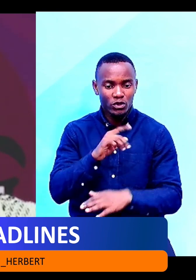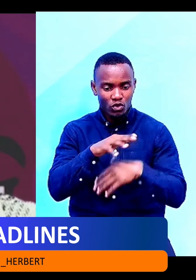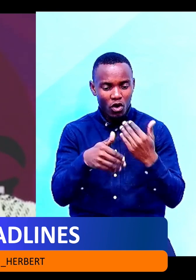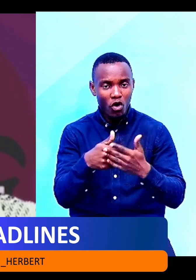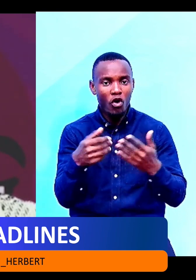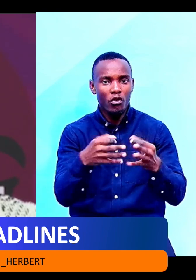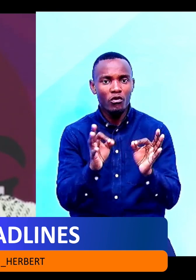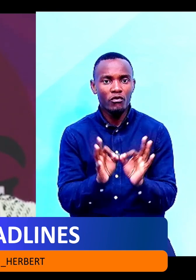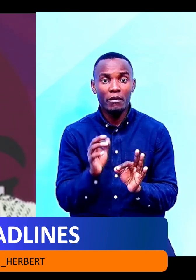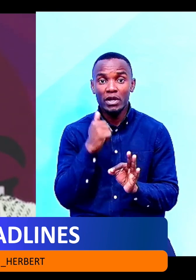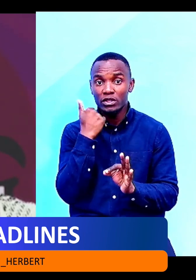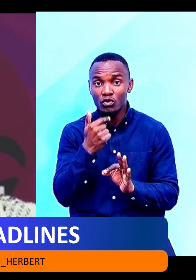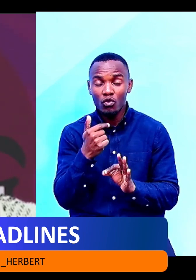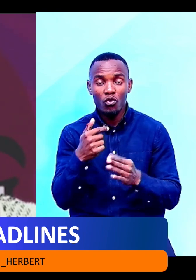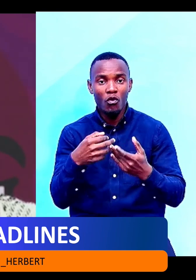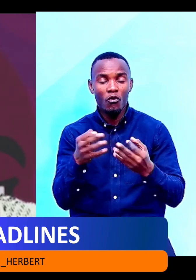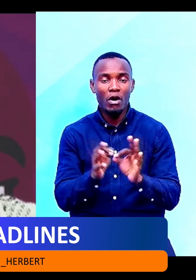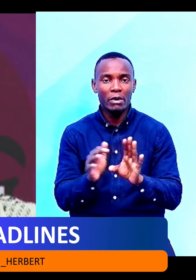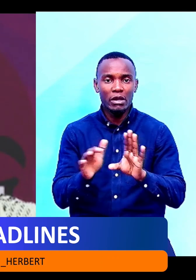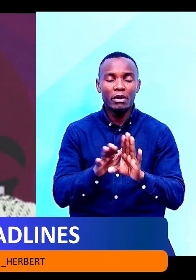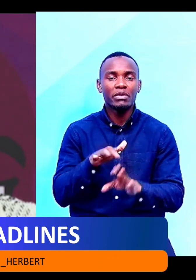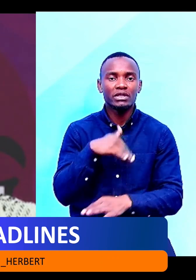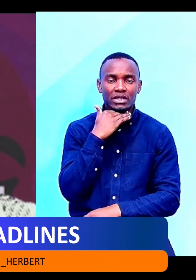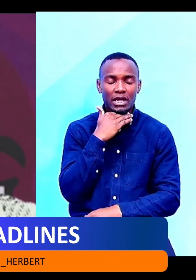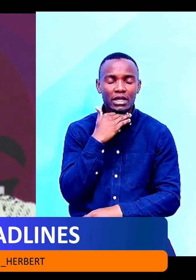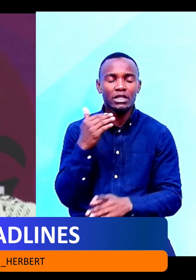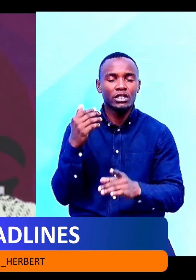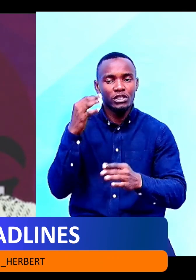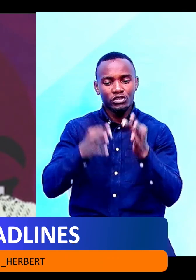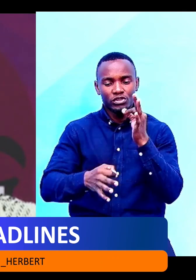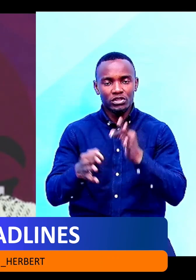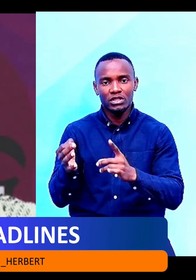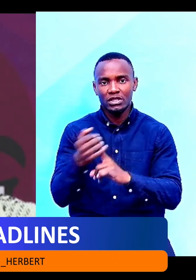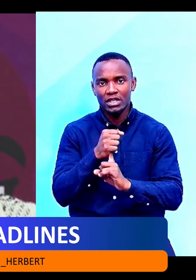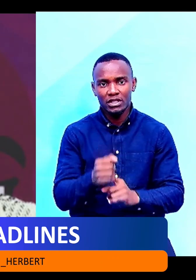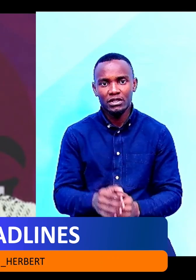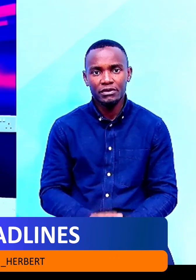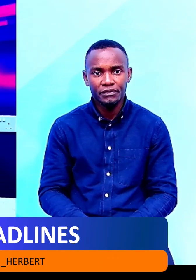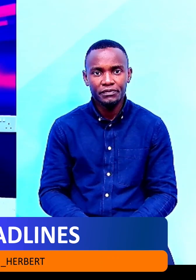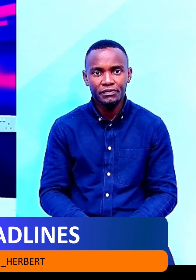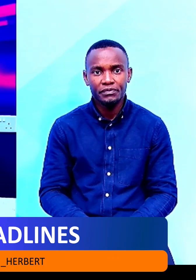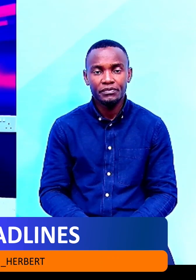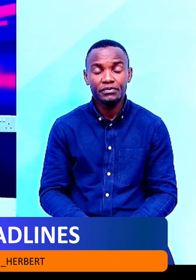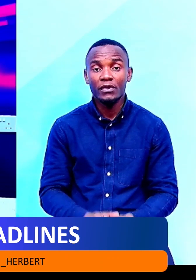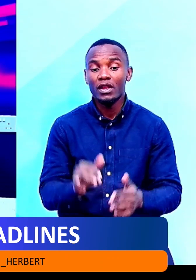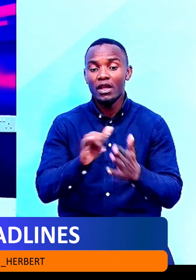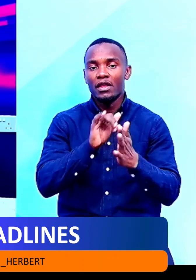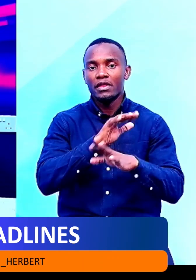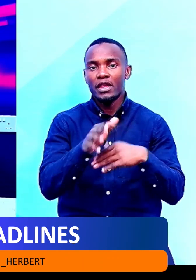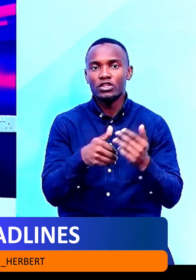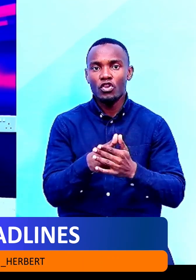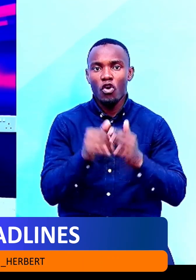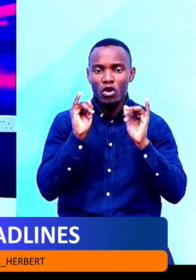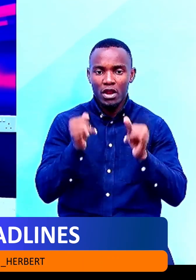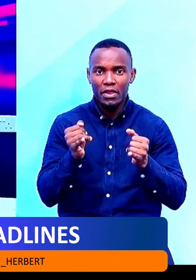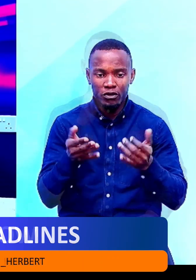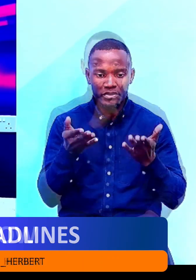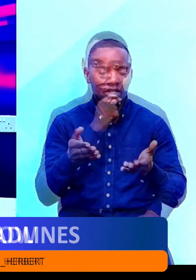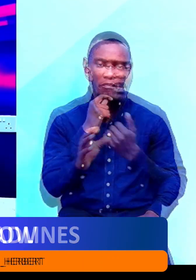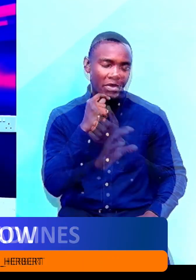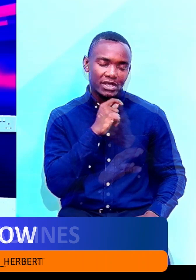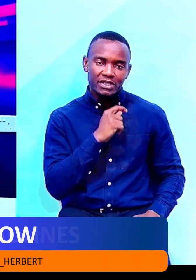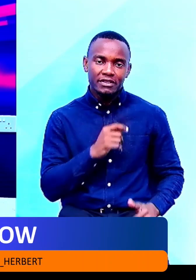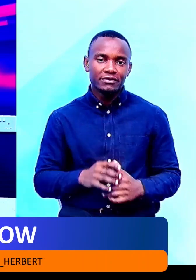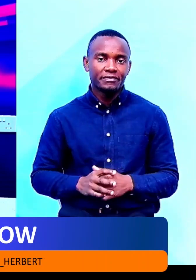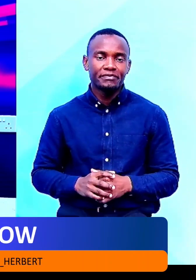lost their loved ones have gotten justice. And those are some of the stories that are making headlines in the country this